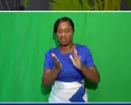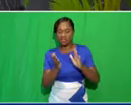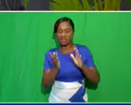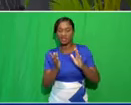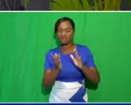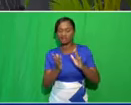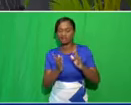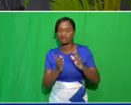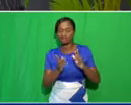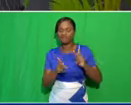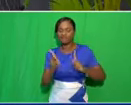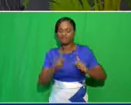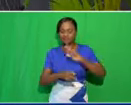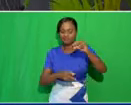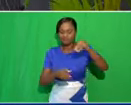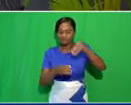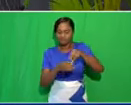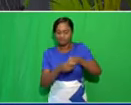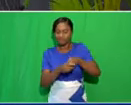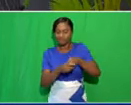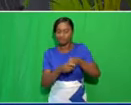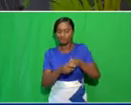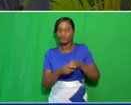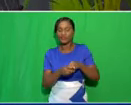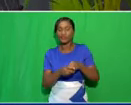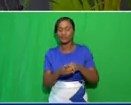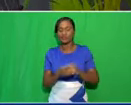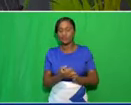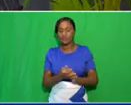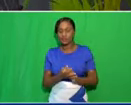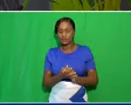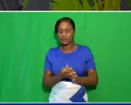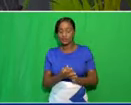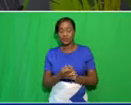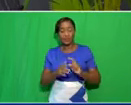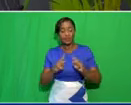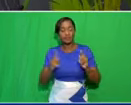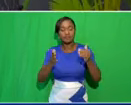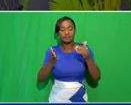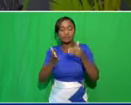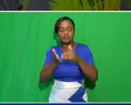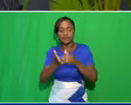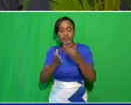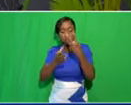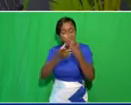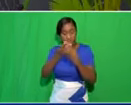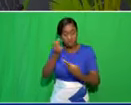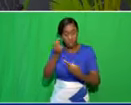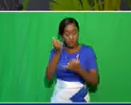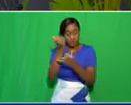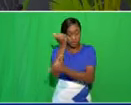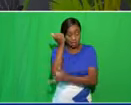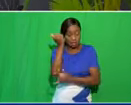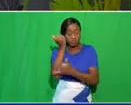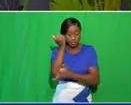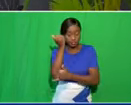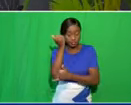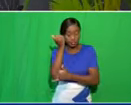persons involved in their scores. Again, both countries have